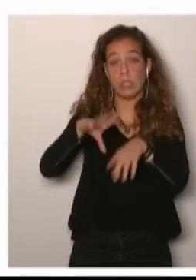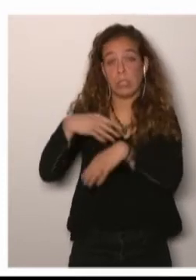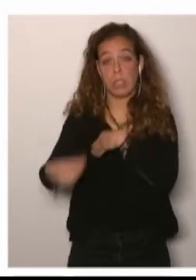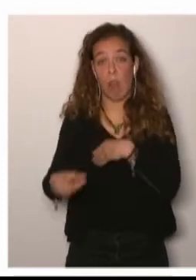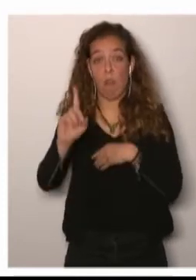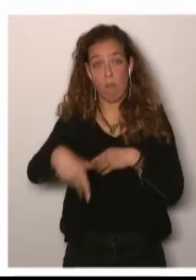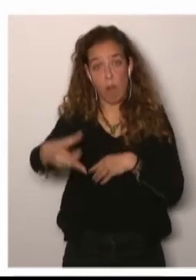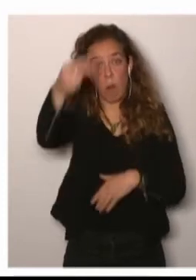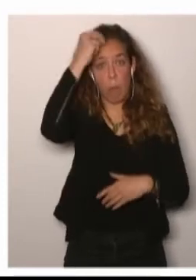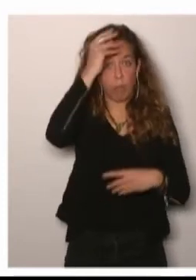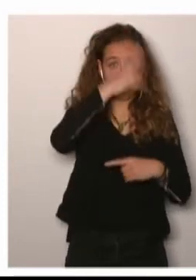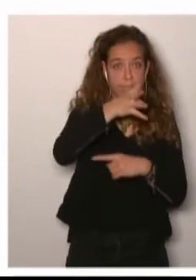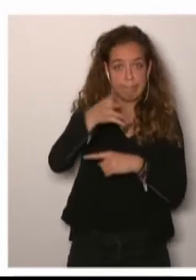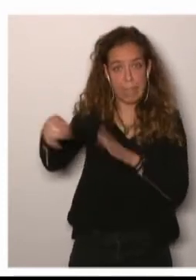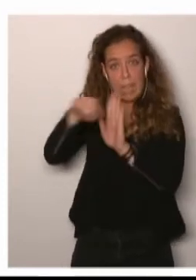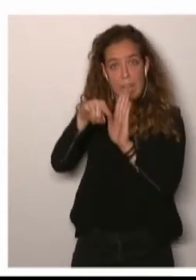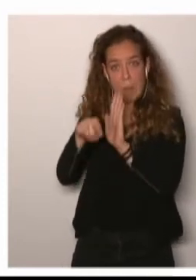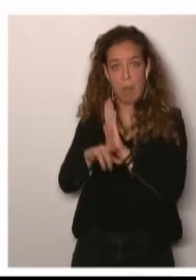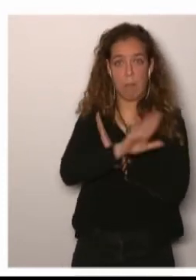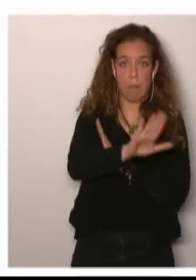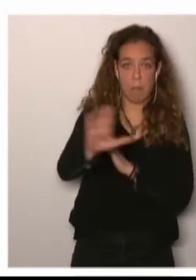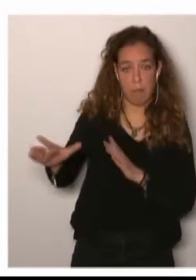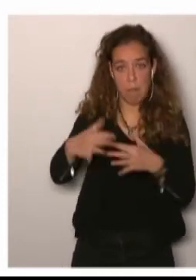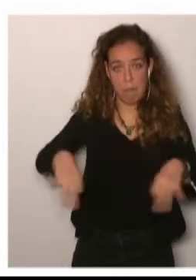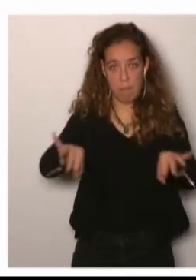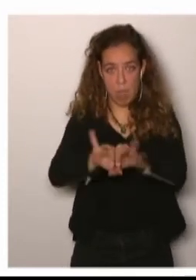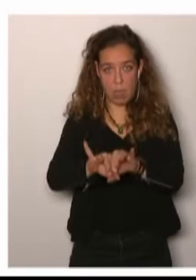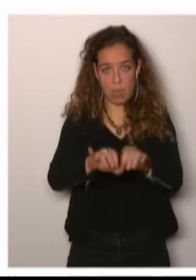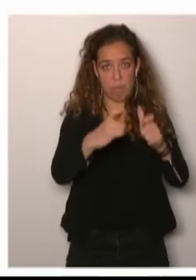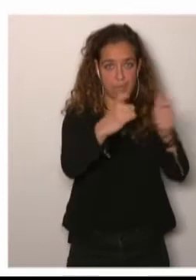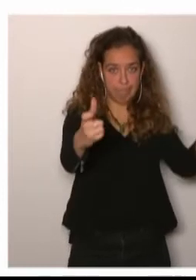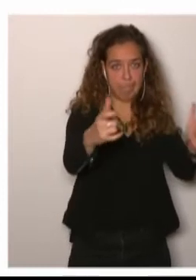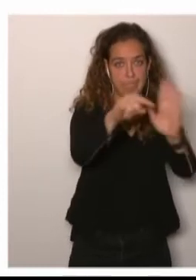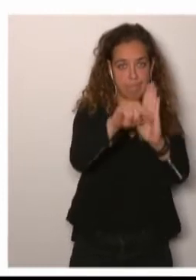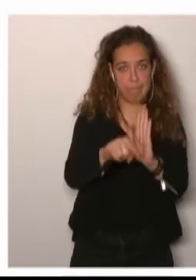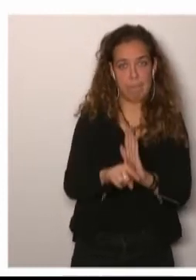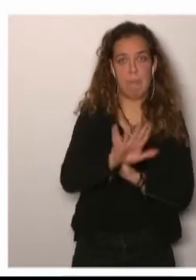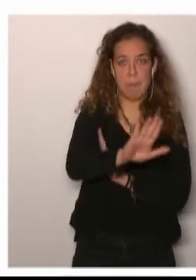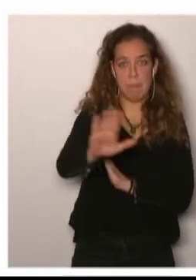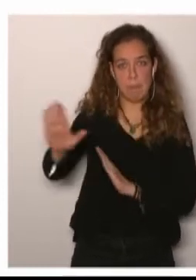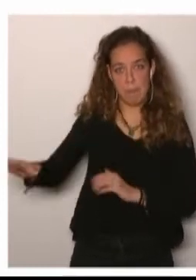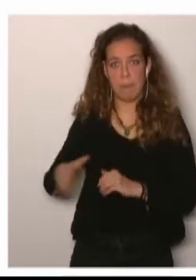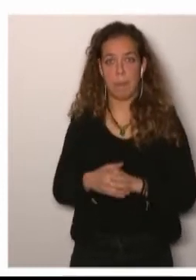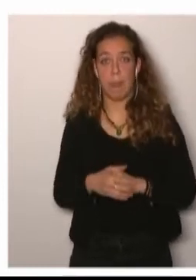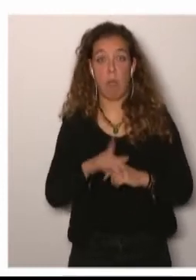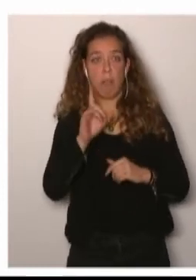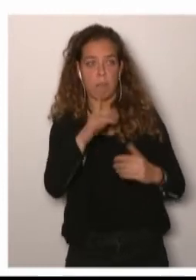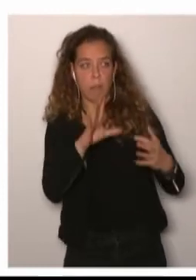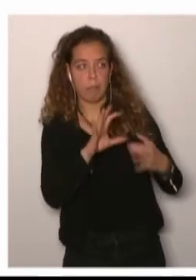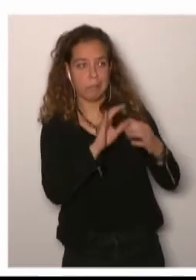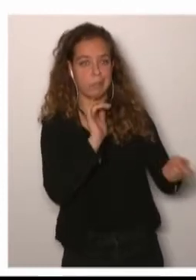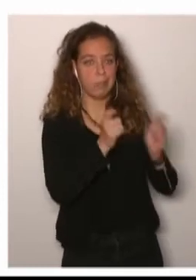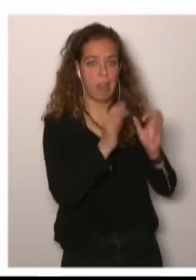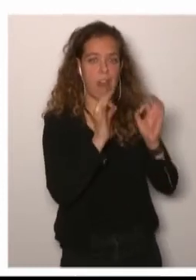cluster calls taking place between regulatory agencies from the US, Canada, Australia, and Japan. And together with